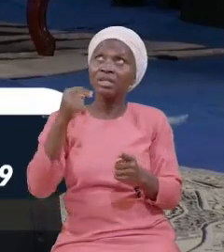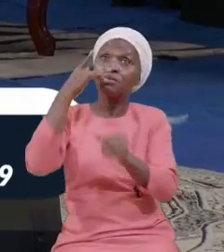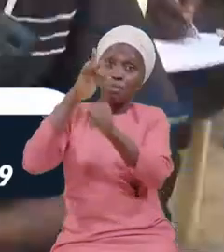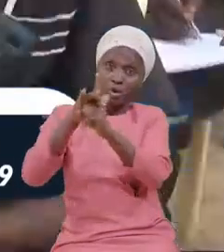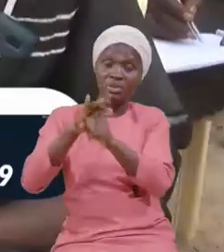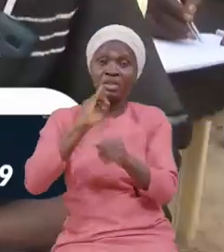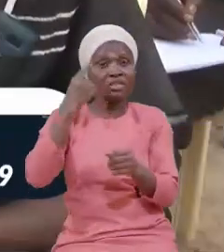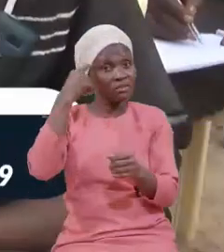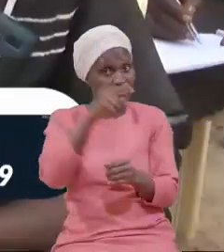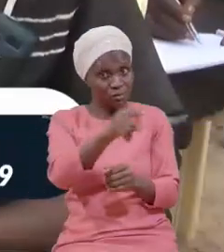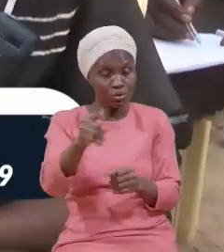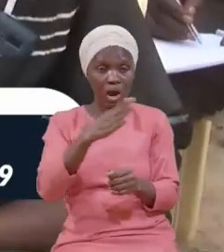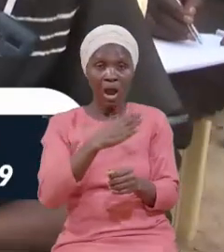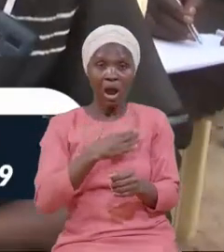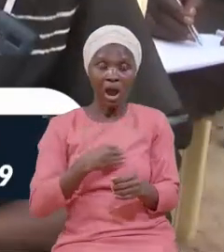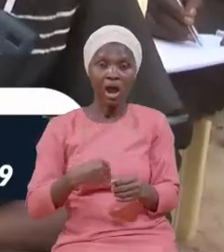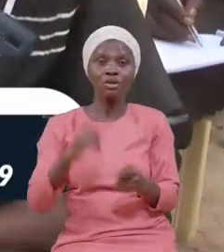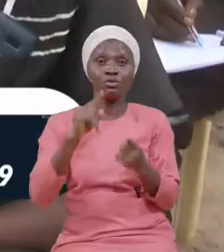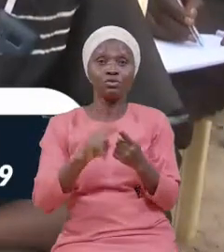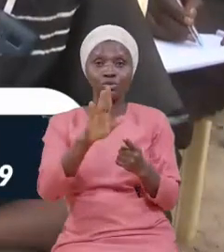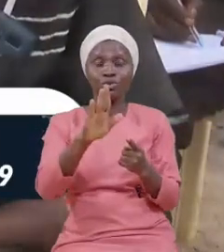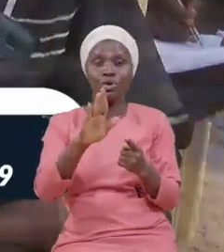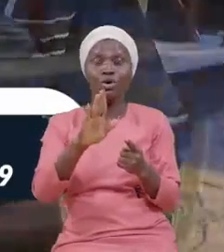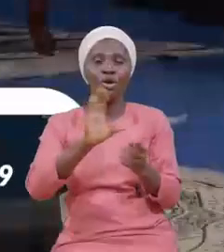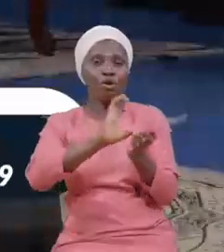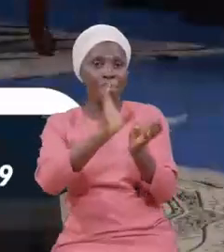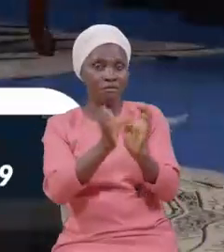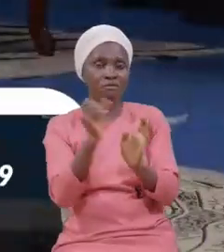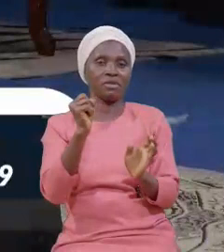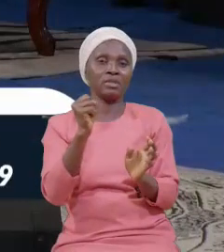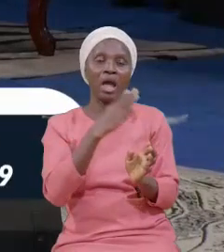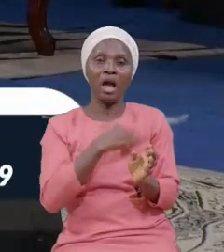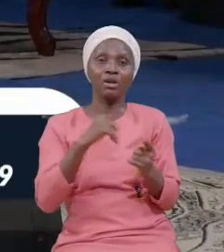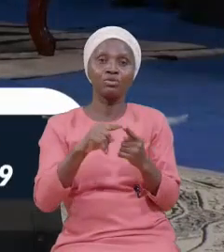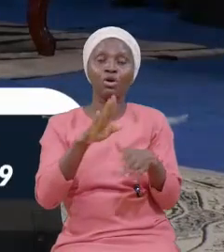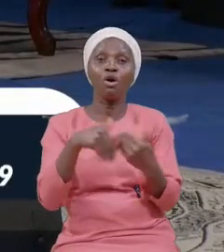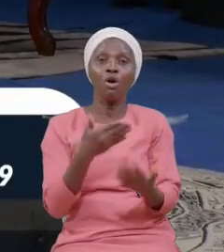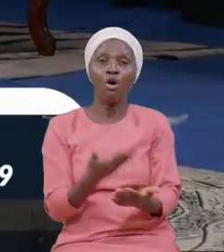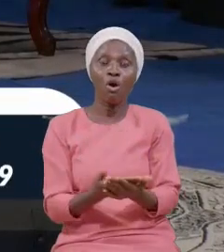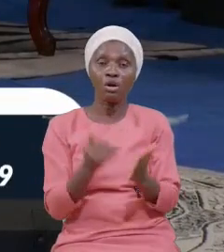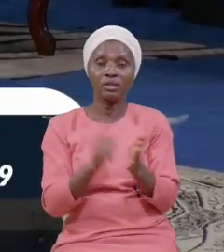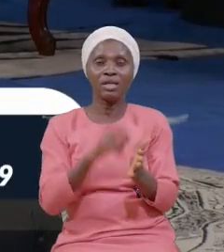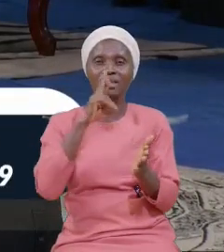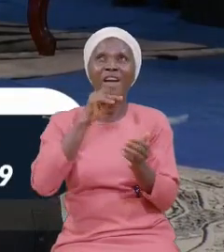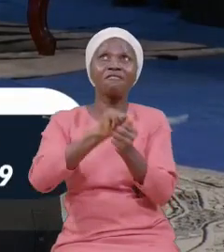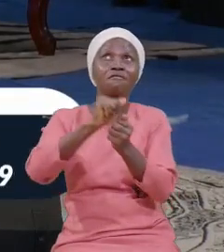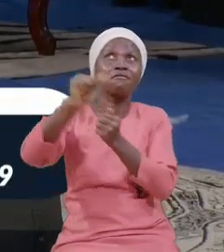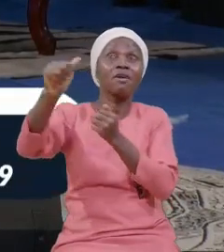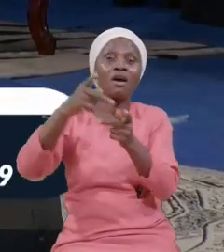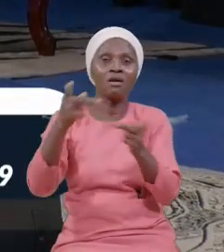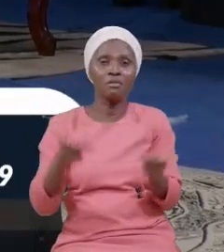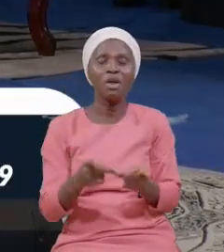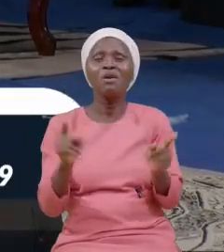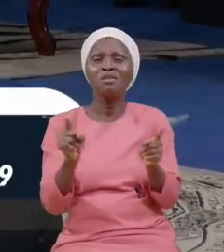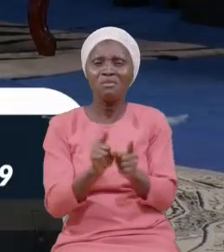you and to your converts and to all that are far off, even as many